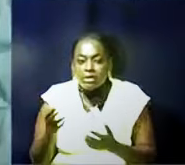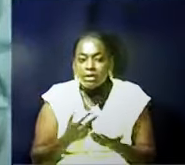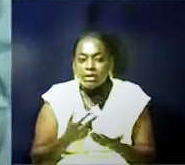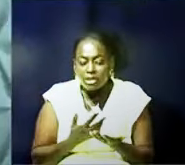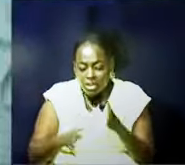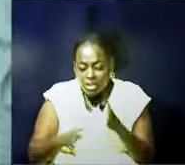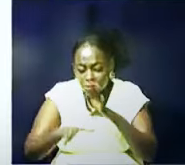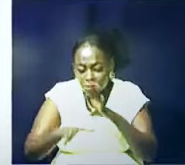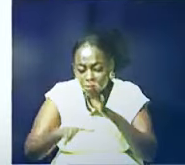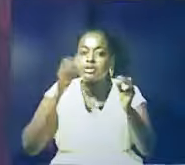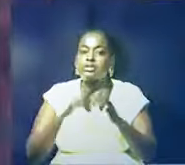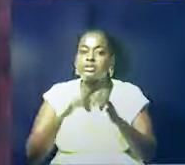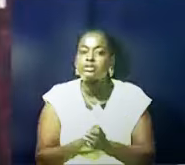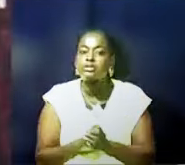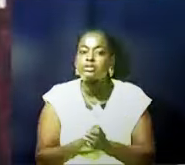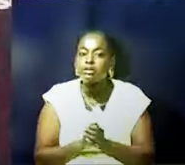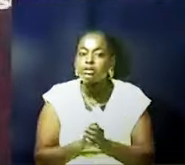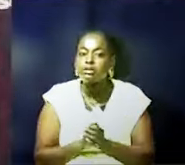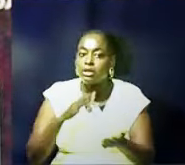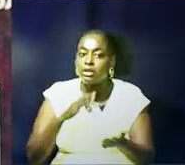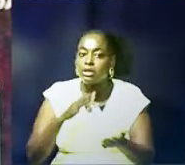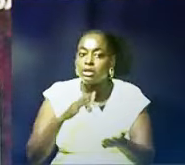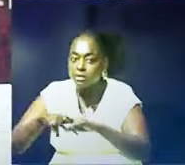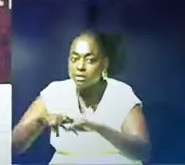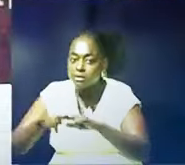down. Nafe wait me at Nancy.